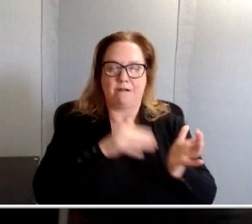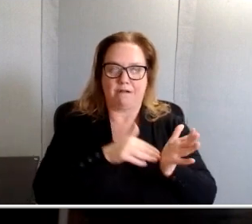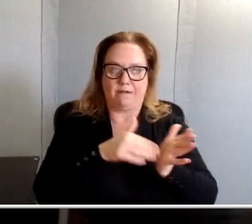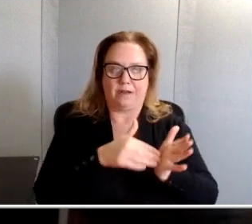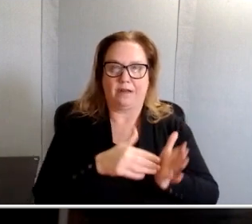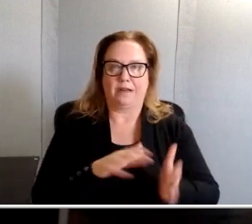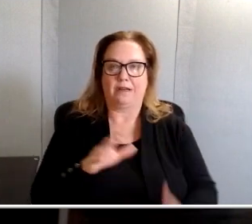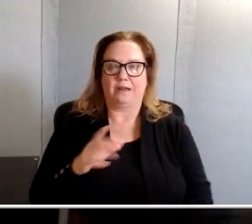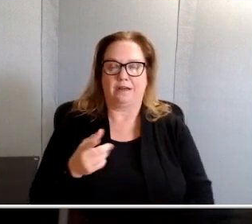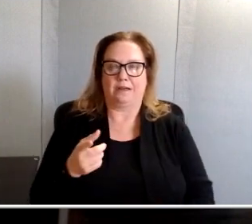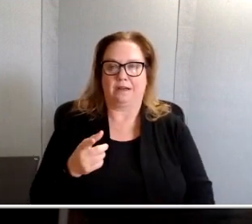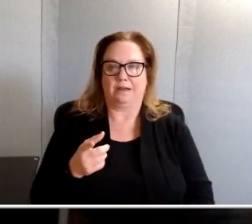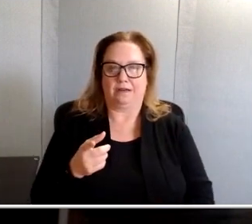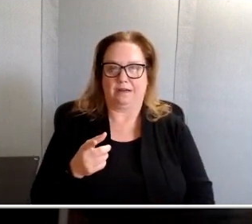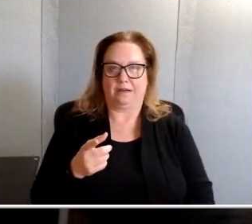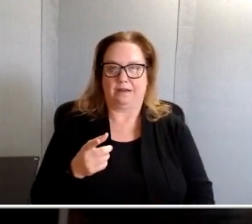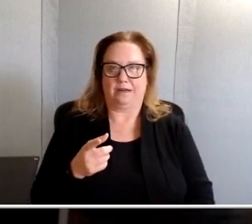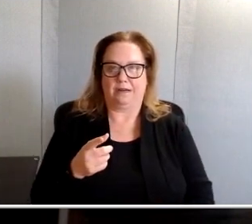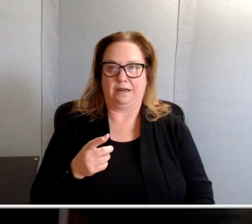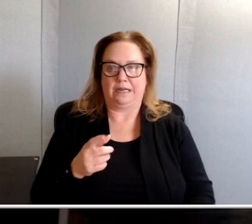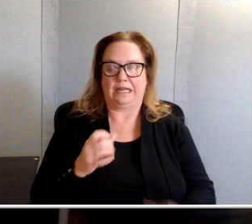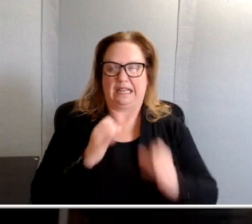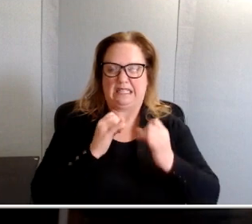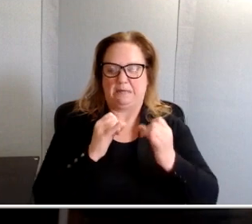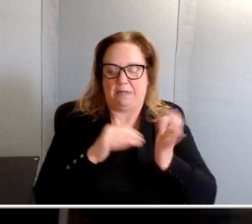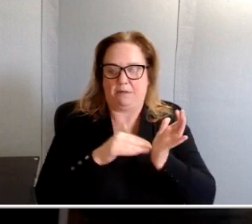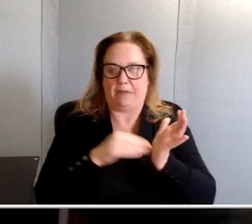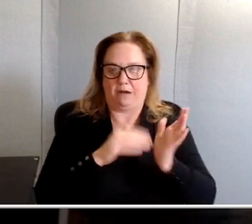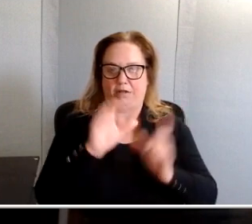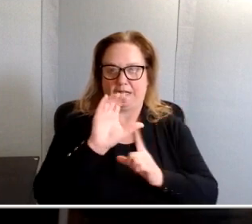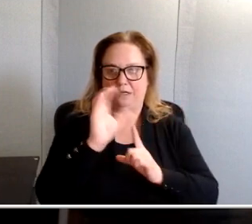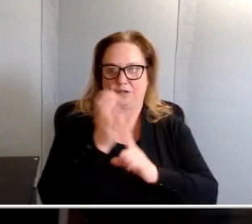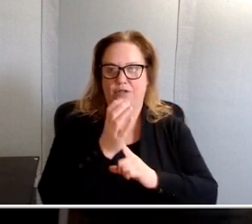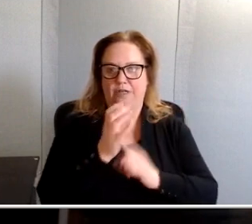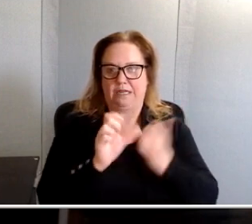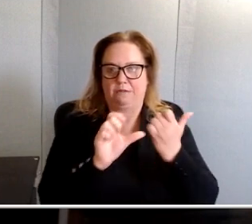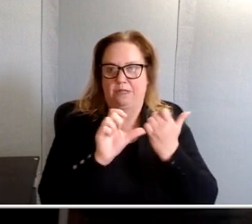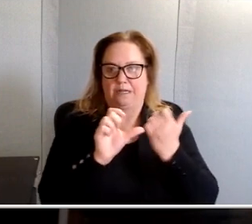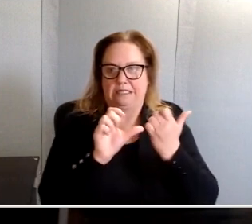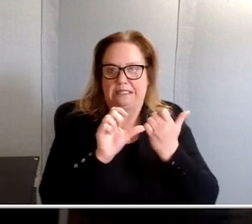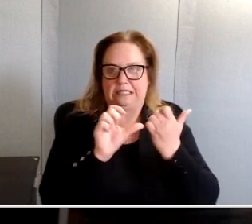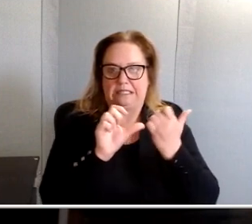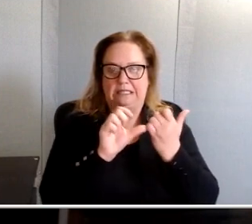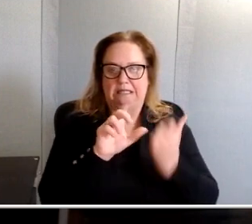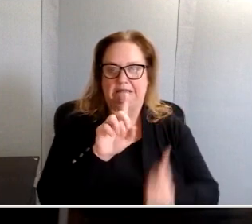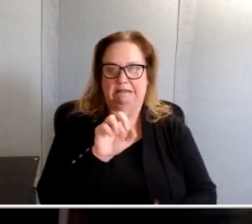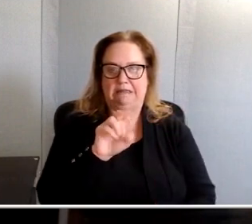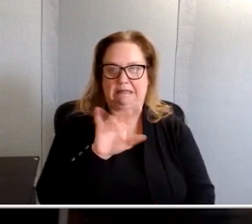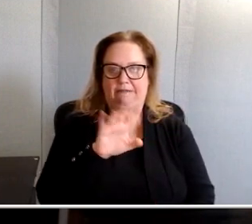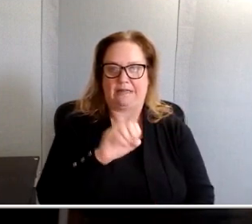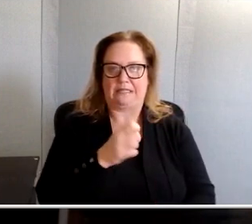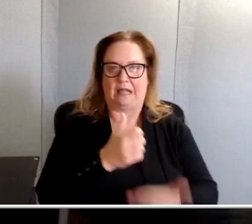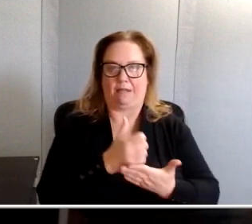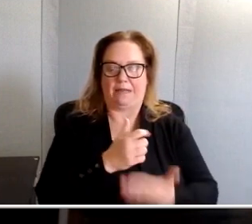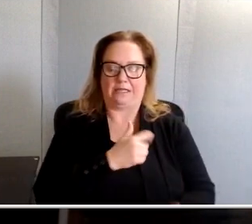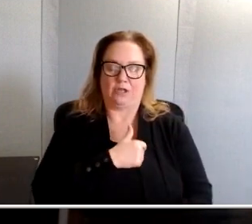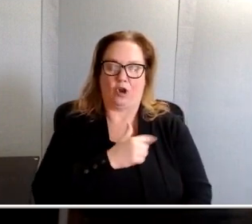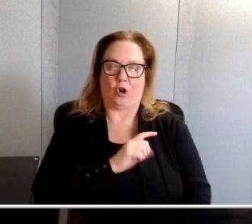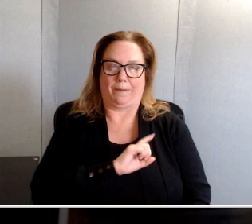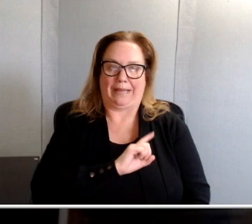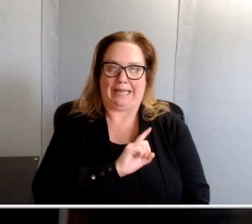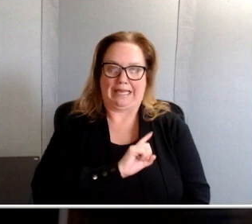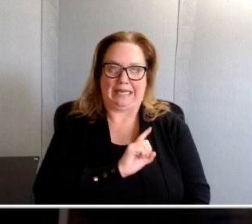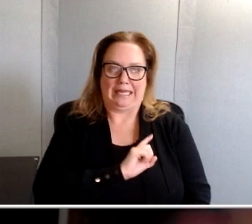And he had a similar medical condition. He was on an assisted device that was helping his heartbeat.